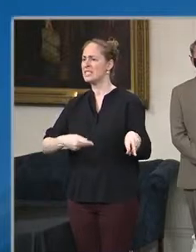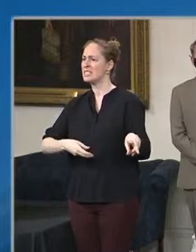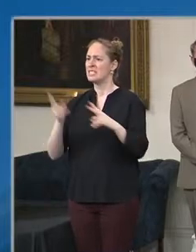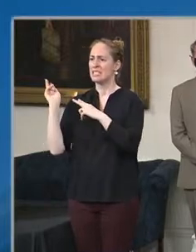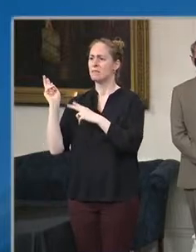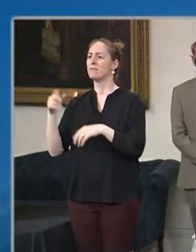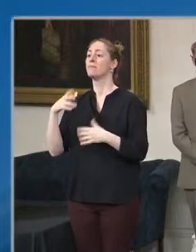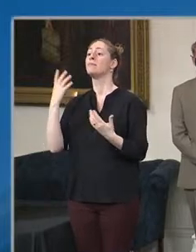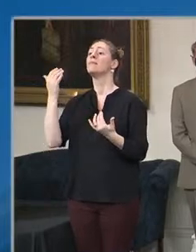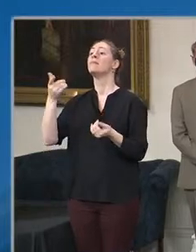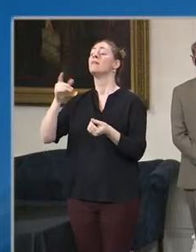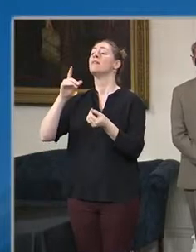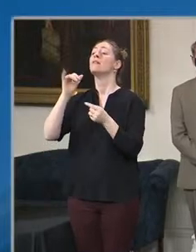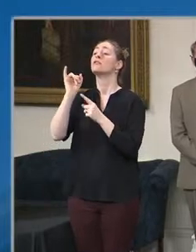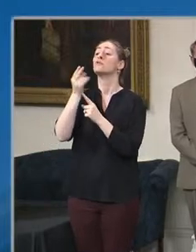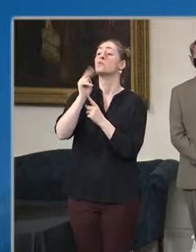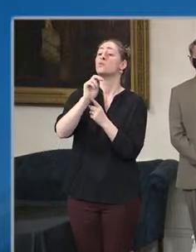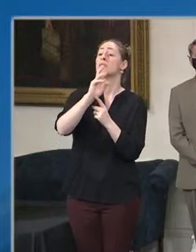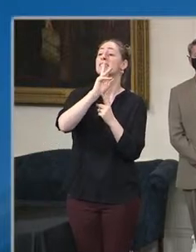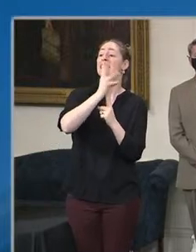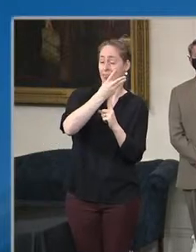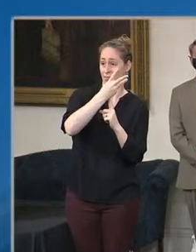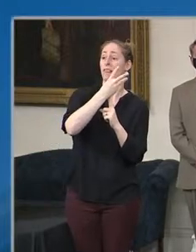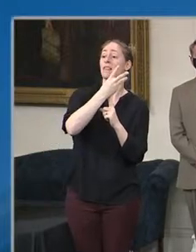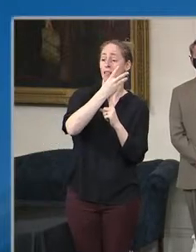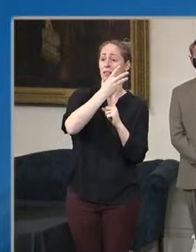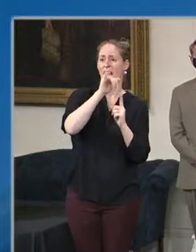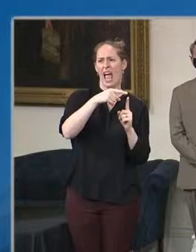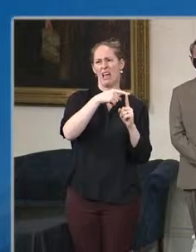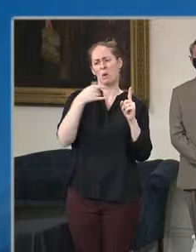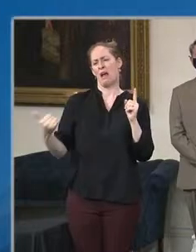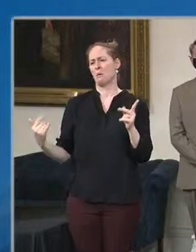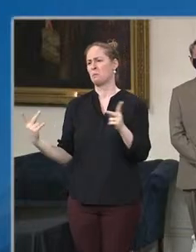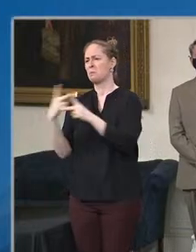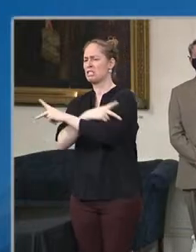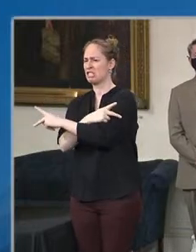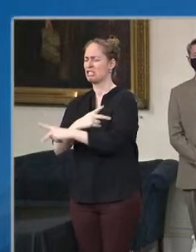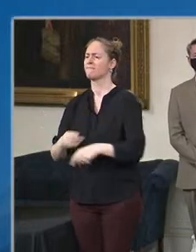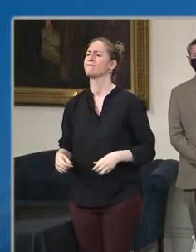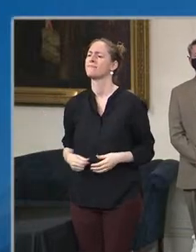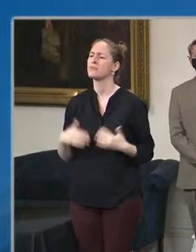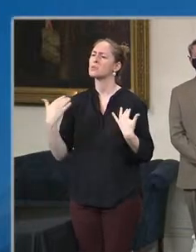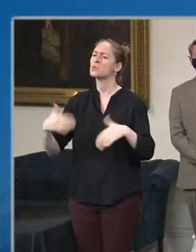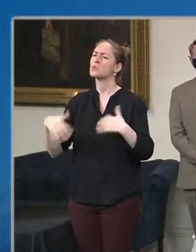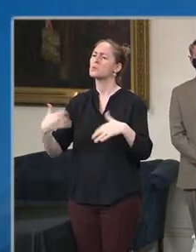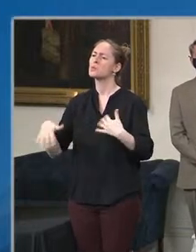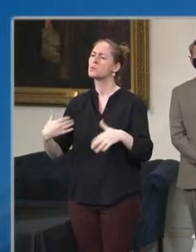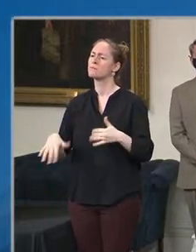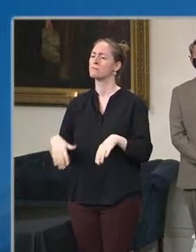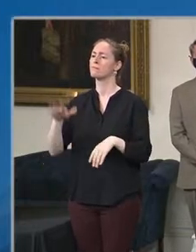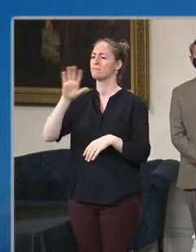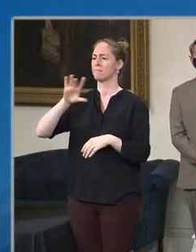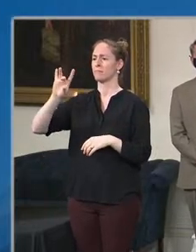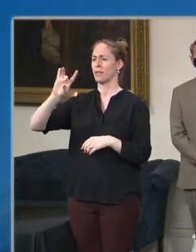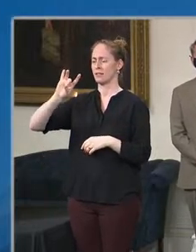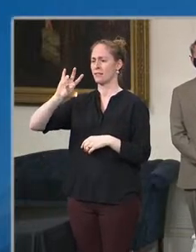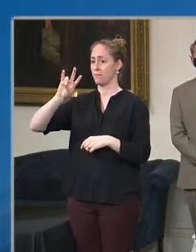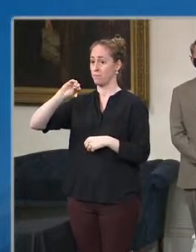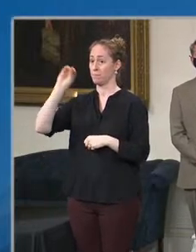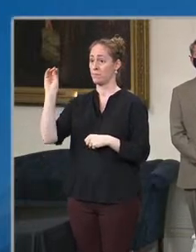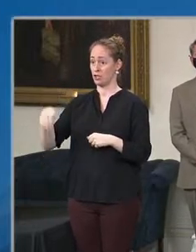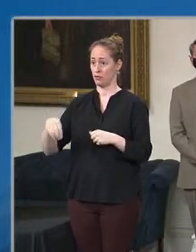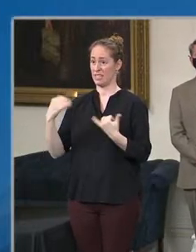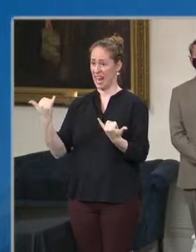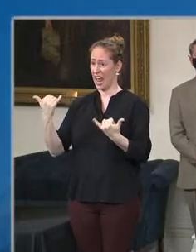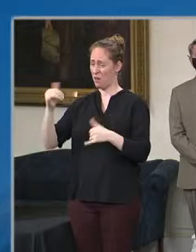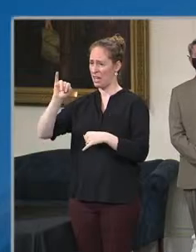88% of staffed acute beds in the state are currently occupied, and 87% of ICU beds are currently